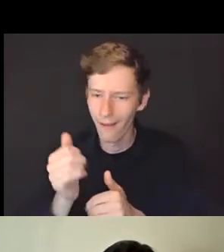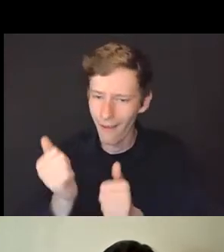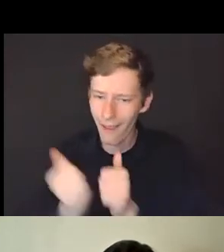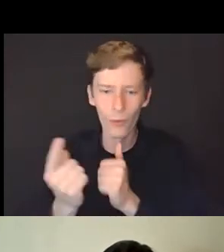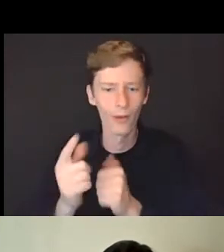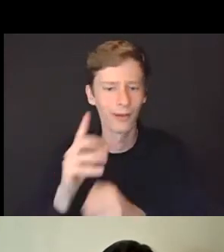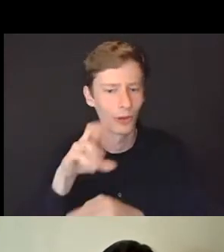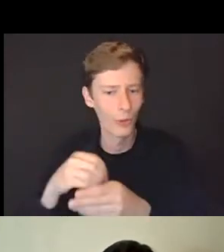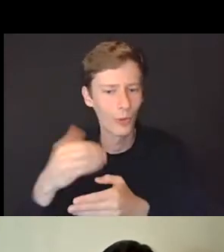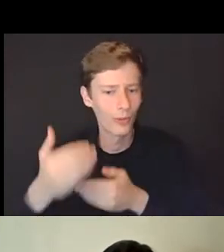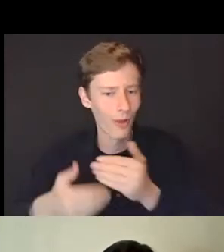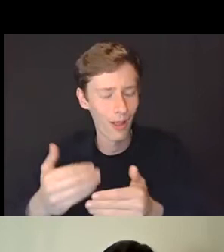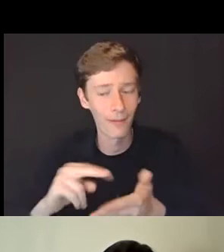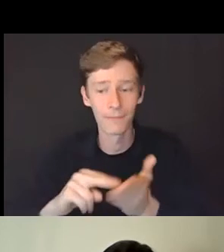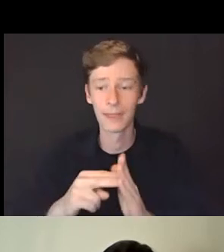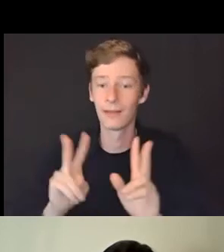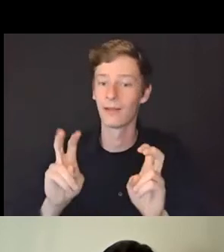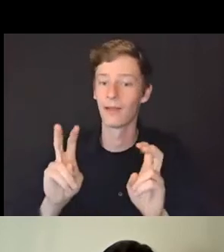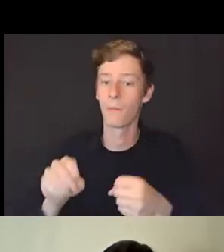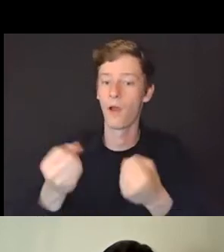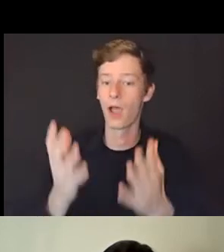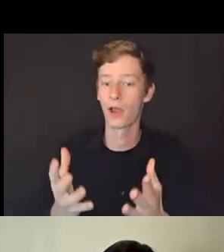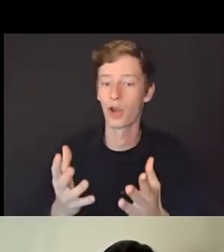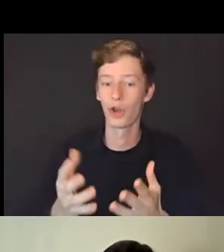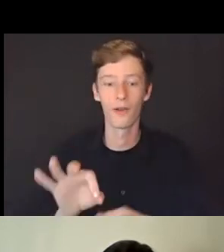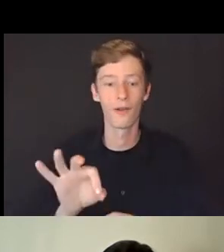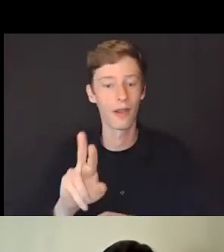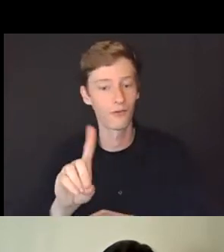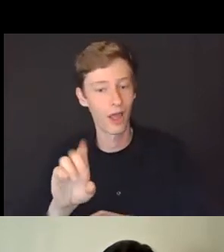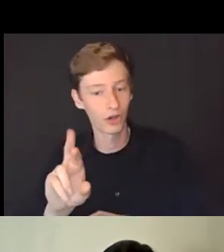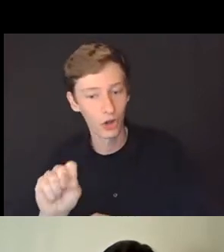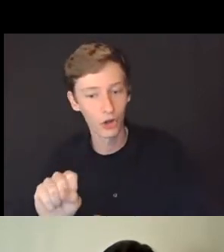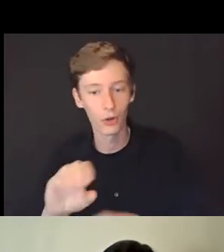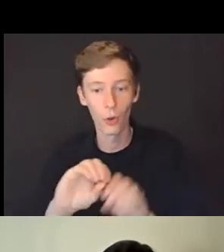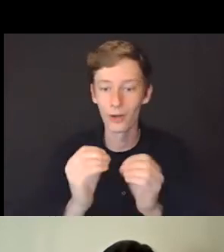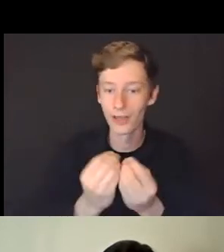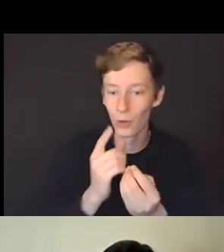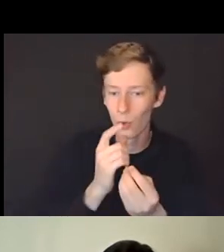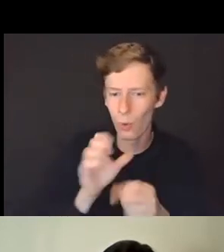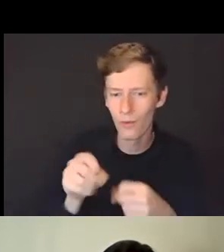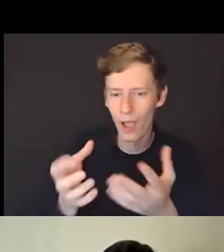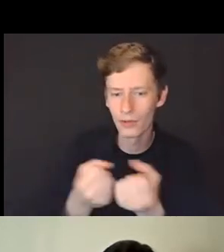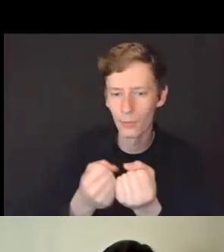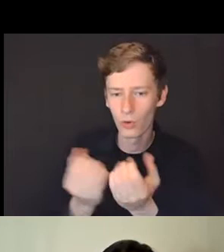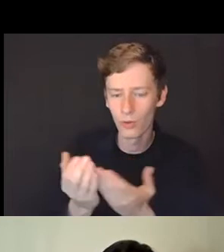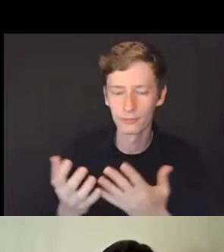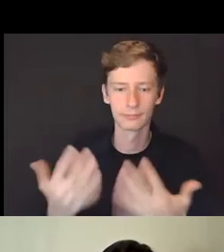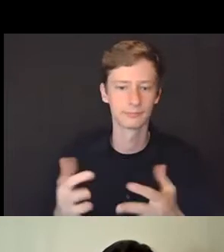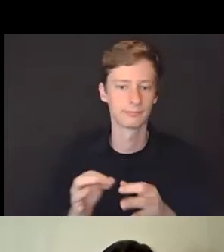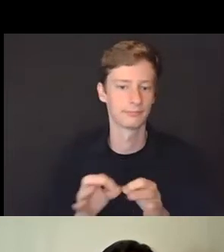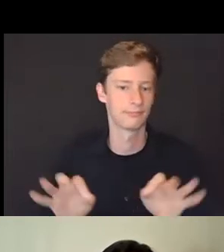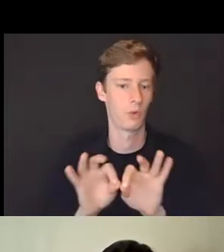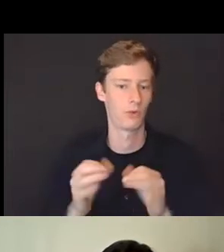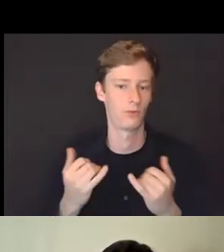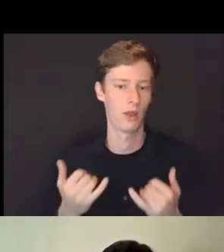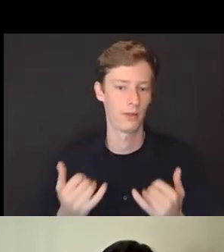supporting the providers and the funders and organizations that are providing those support services are critically important now. It's probably